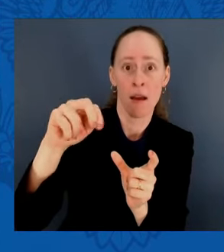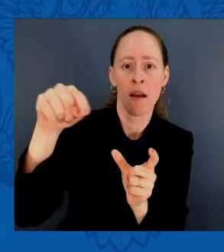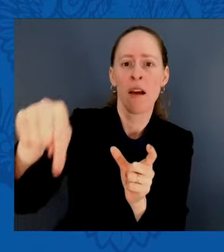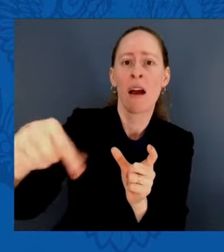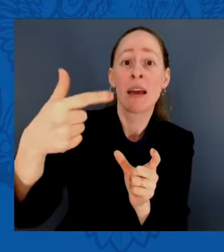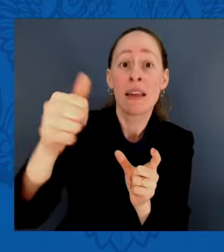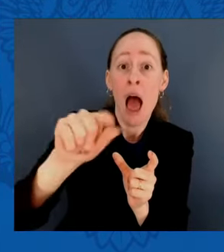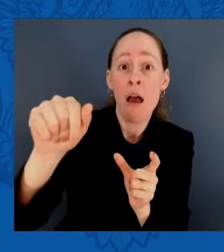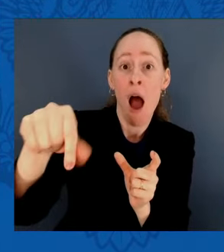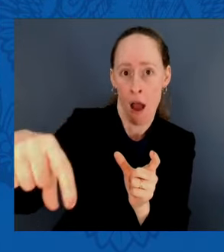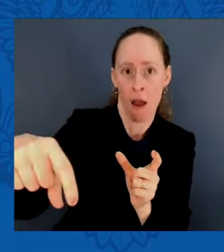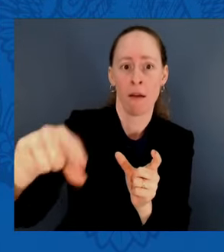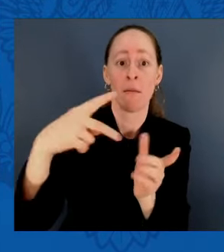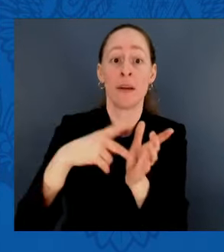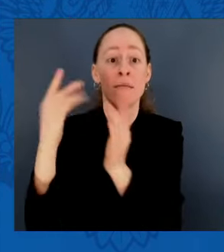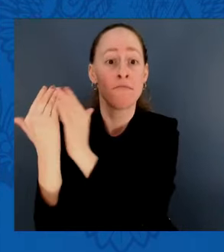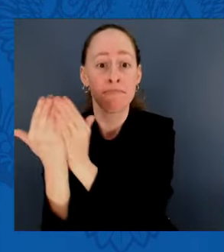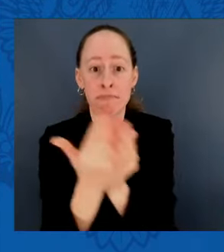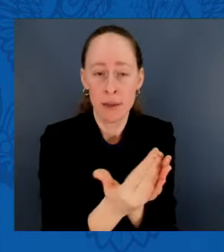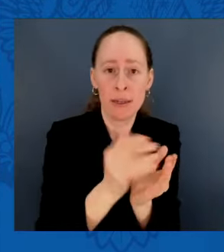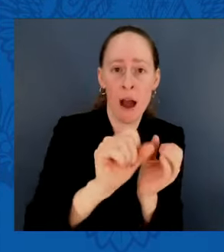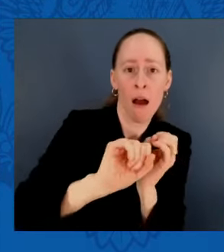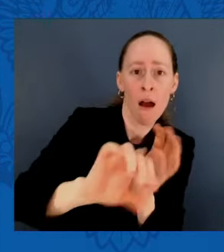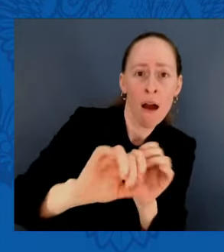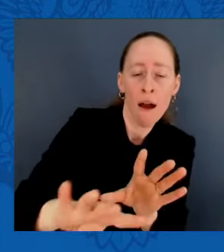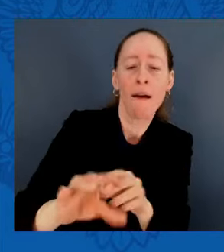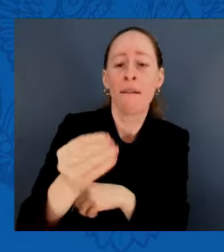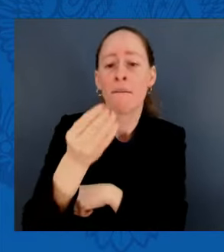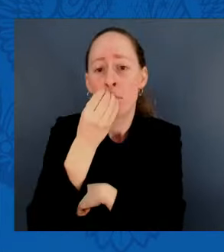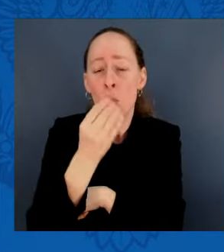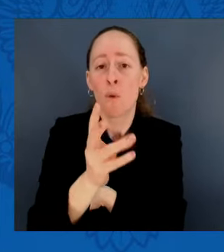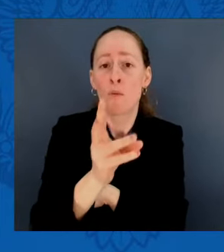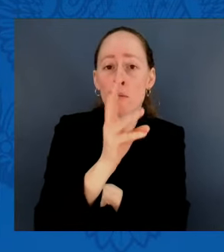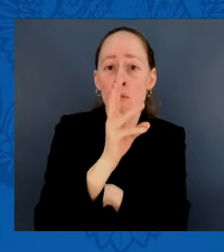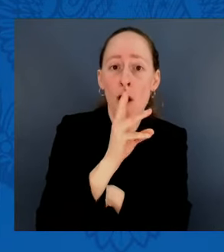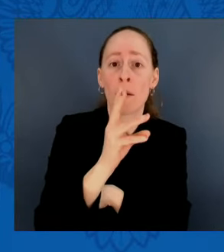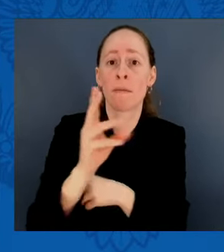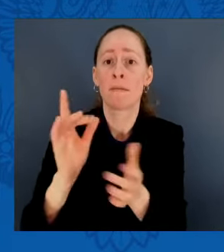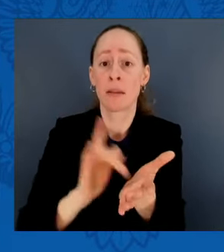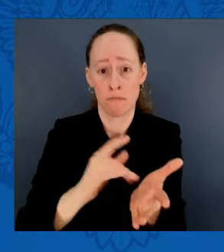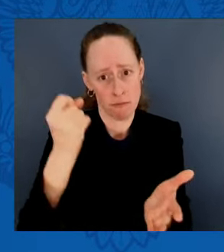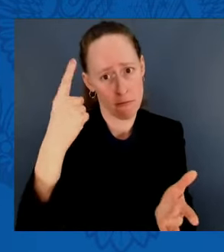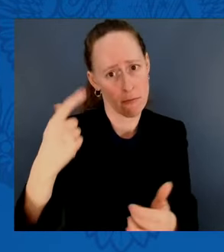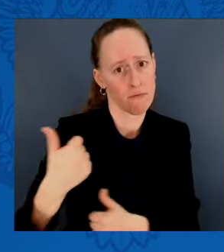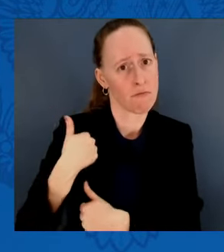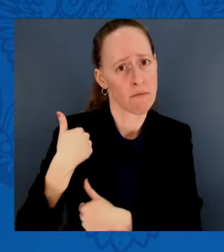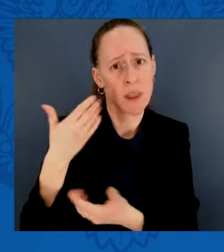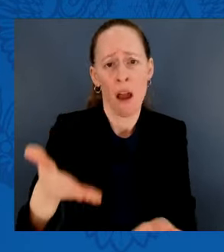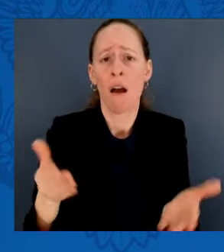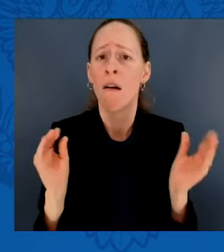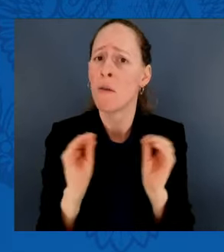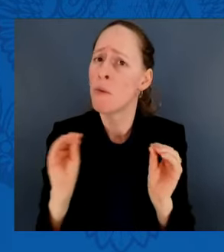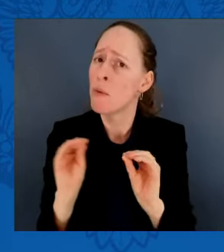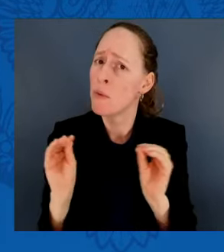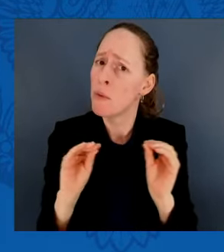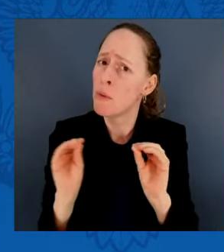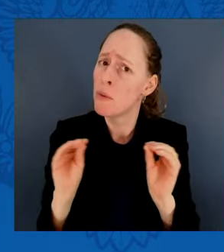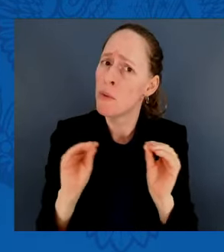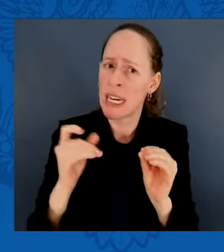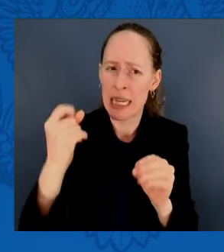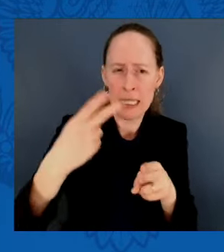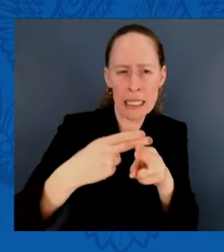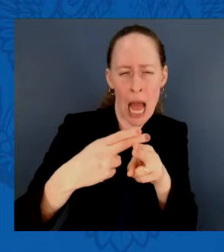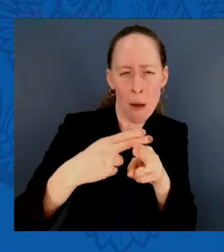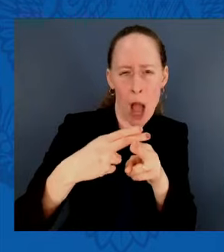will be on the ground. A temporary pier will enable a massive increase in the amount of humanitarian assistance getting into Gaza every